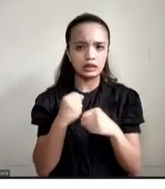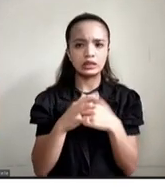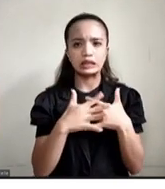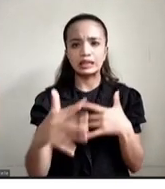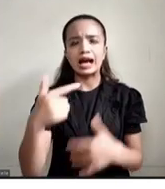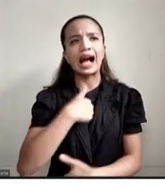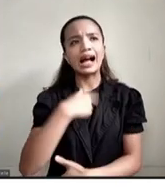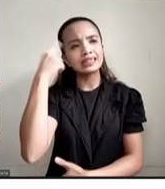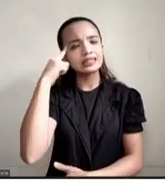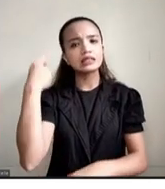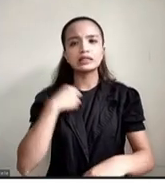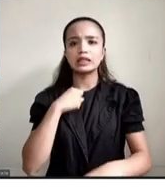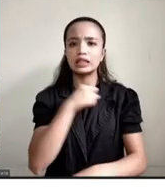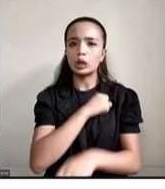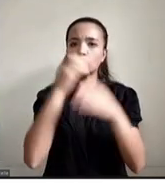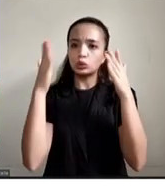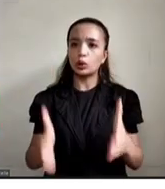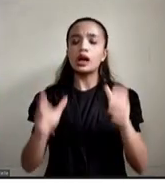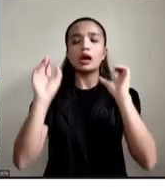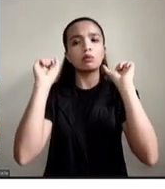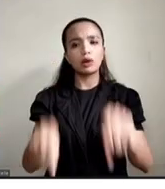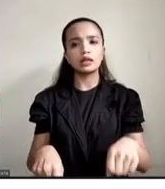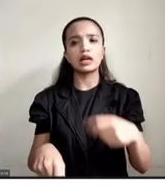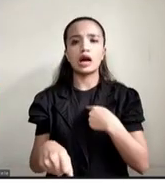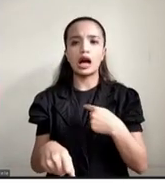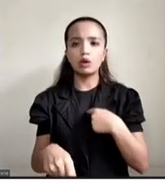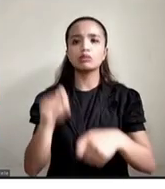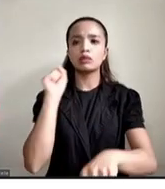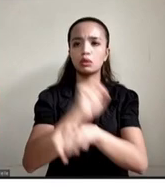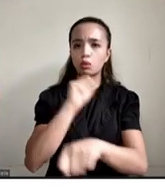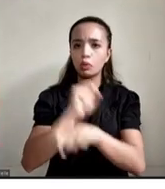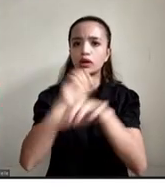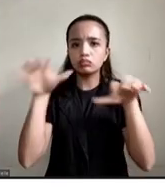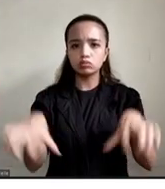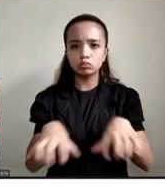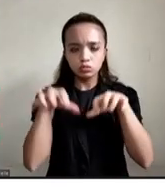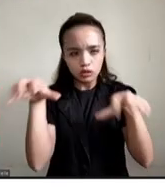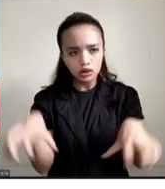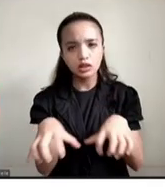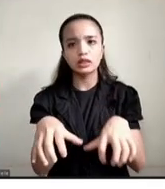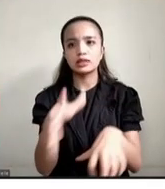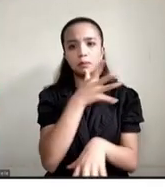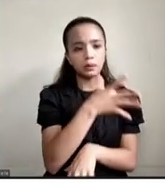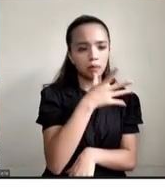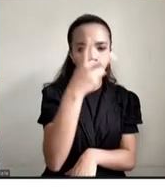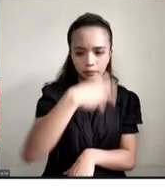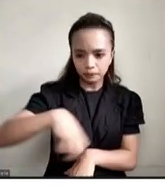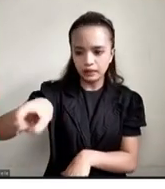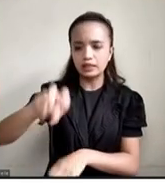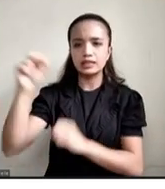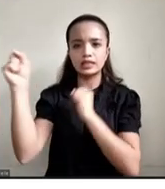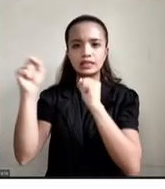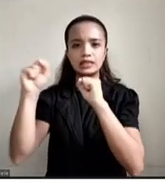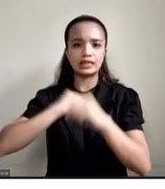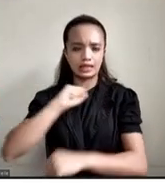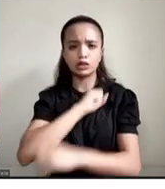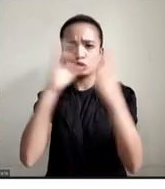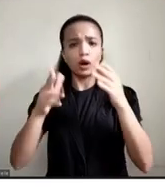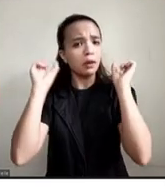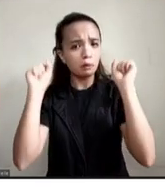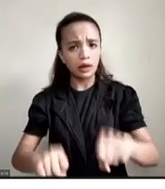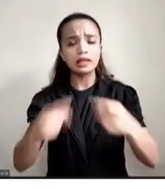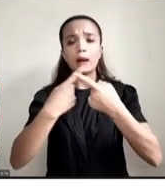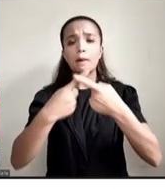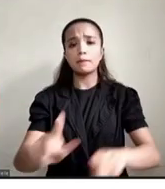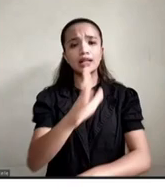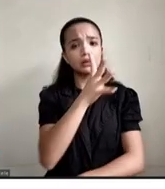senator, I can do my job at the same time as a mother and as a senator. But as a mother